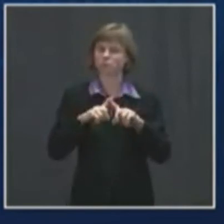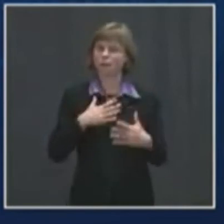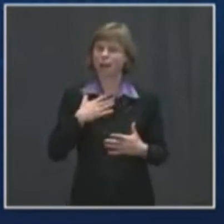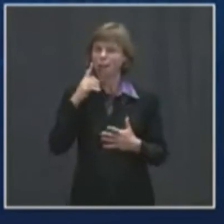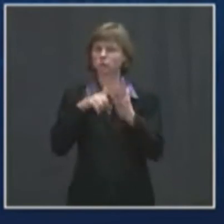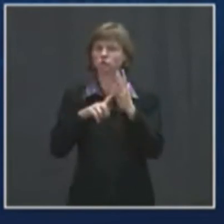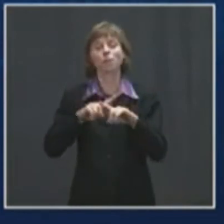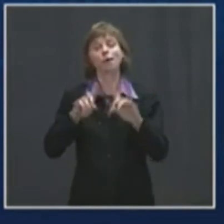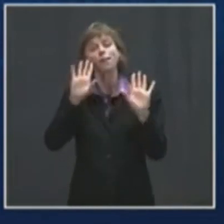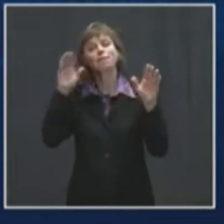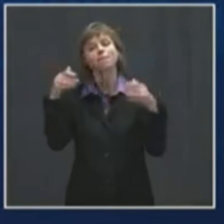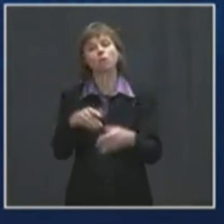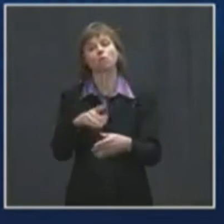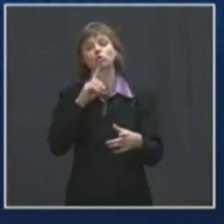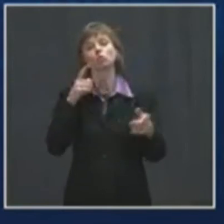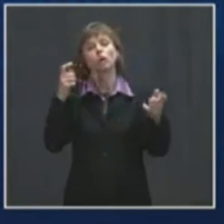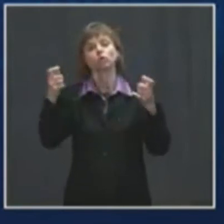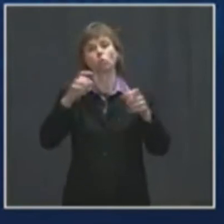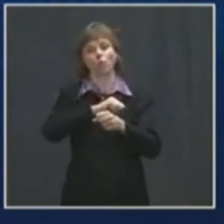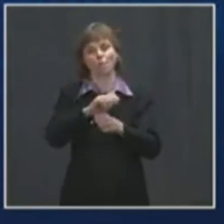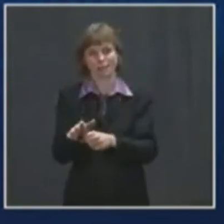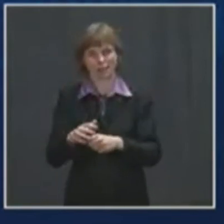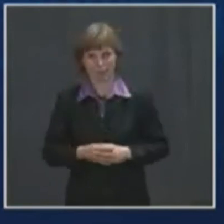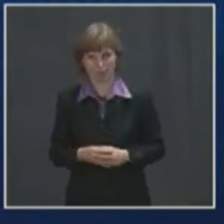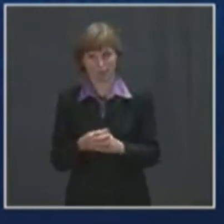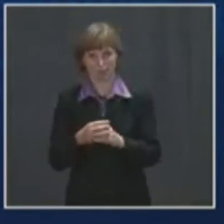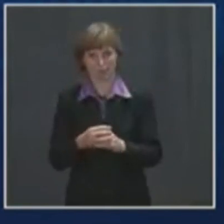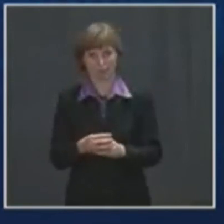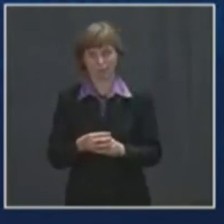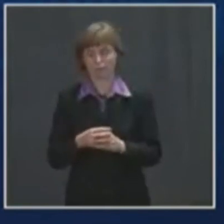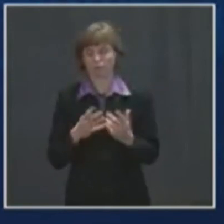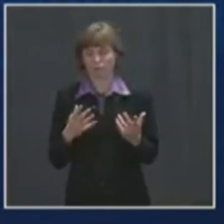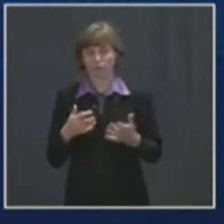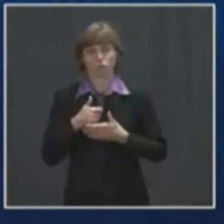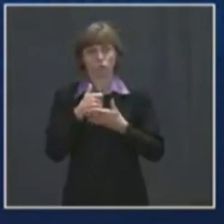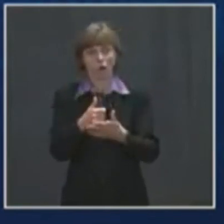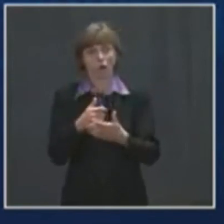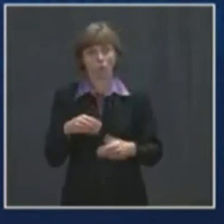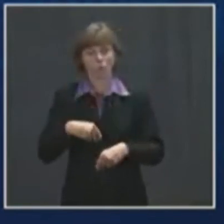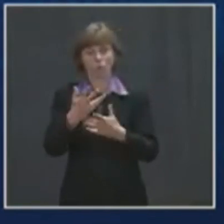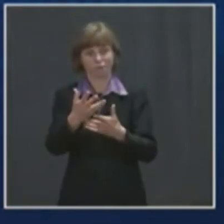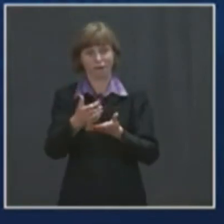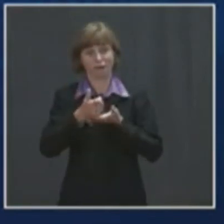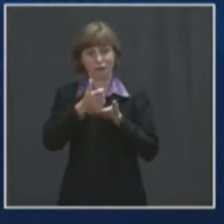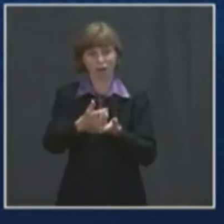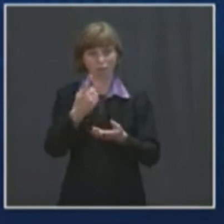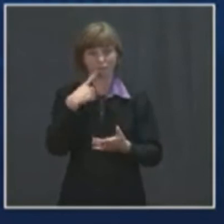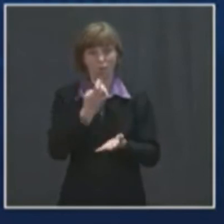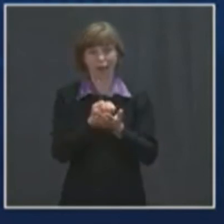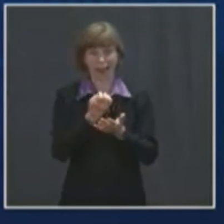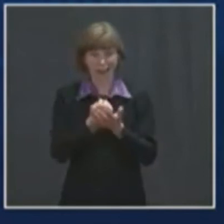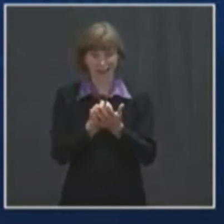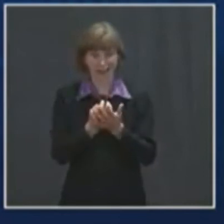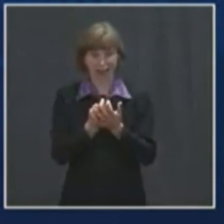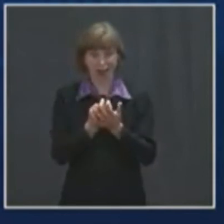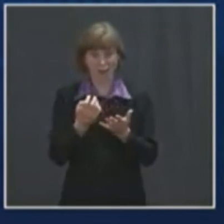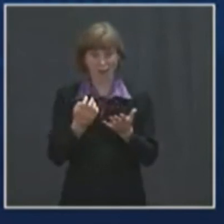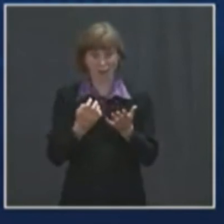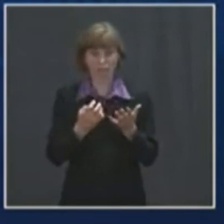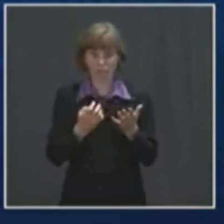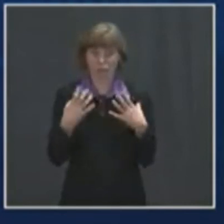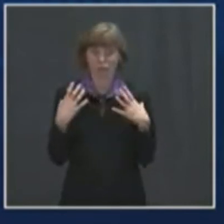getting the pandemic under control in order to help provide a bridge to economic relief and recovery, and that's one of the